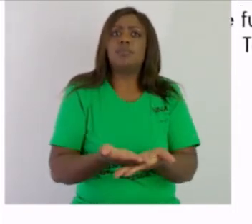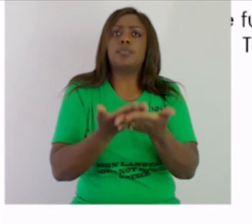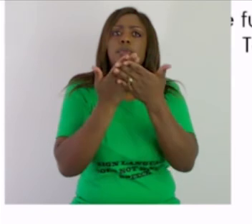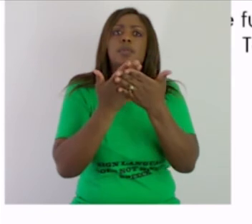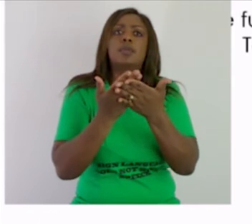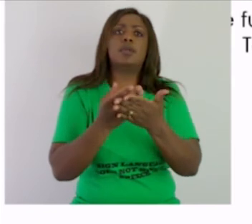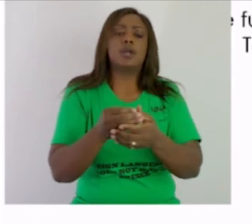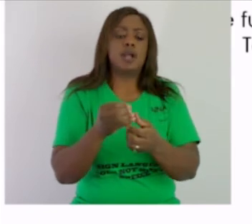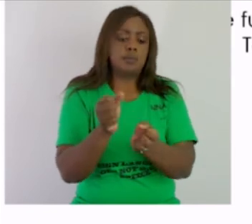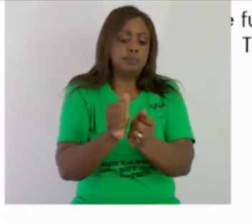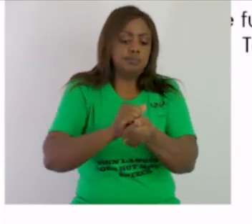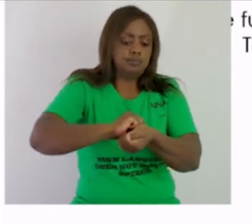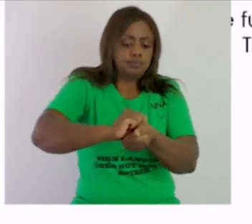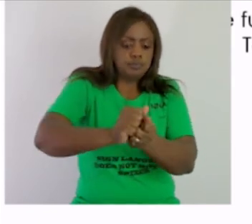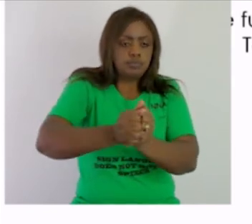to chew food.